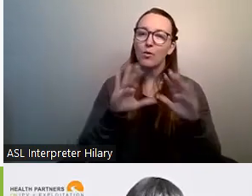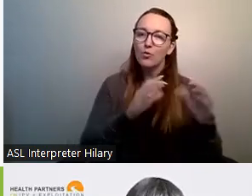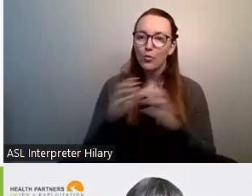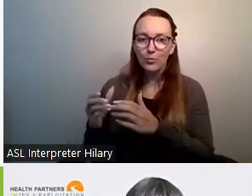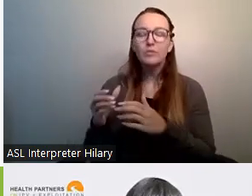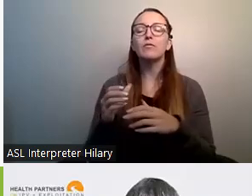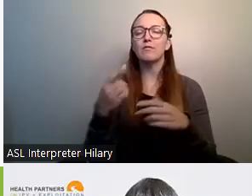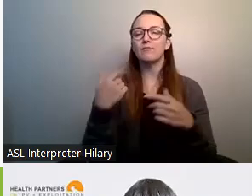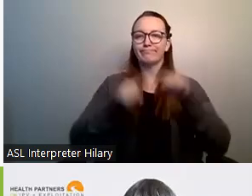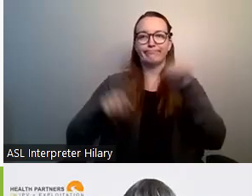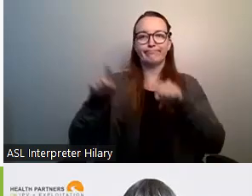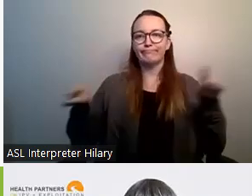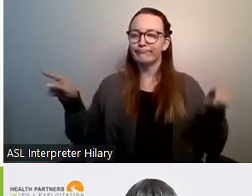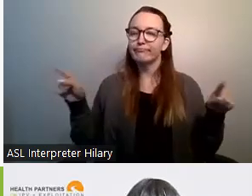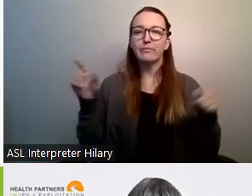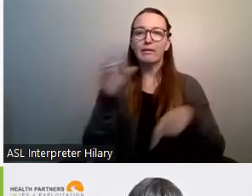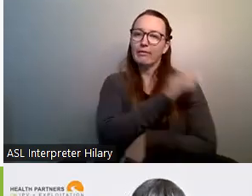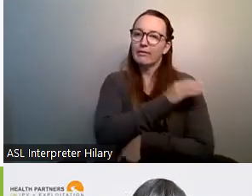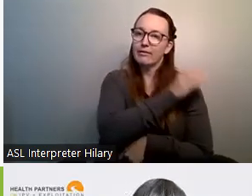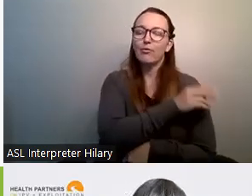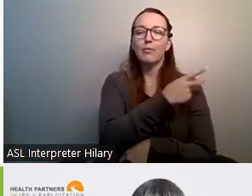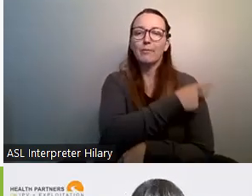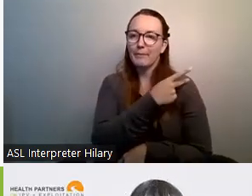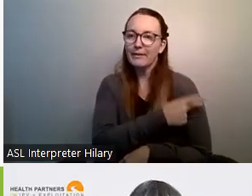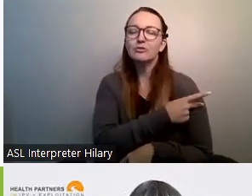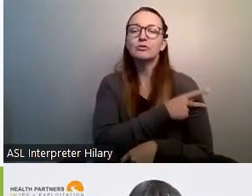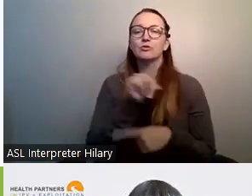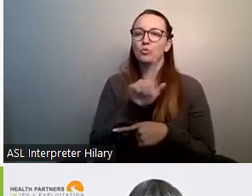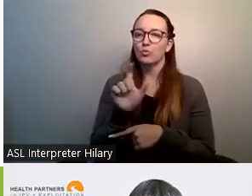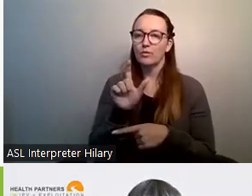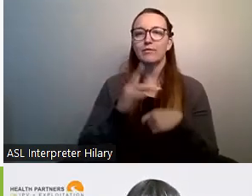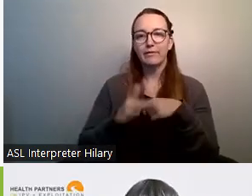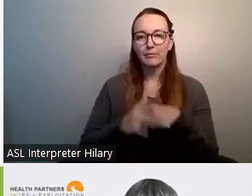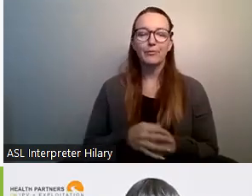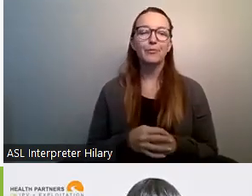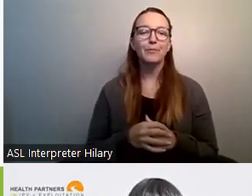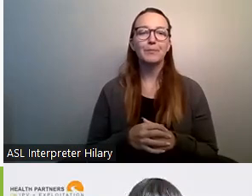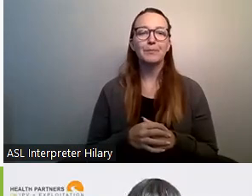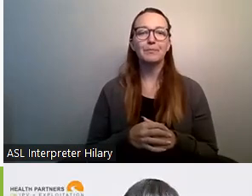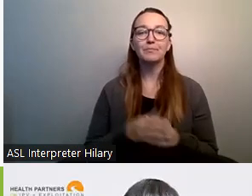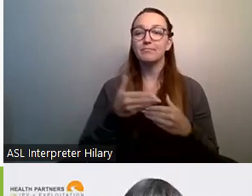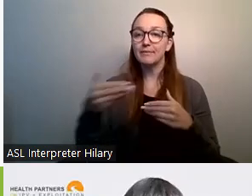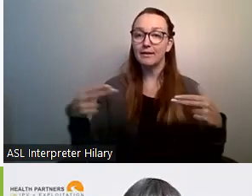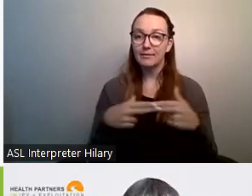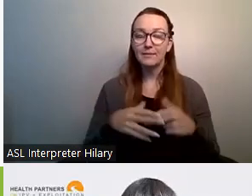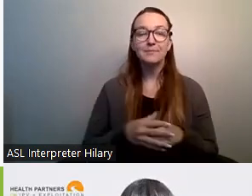a range of clinical and patient tools. Next slide.